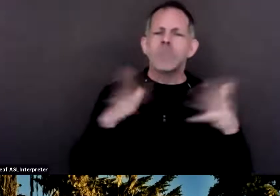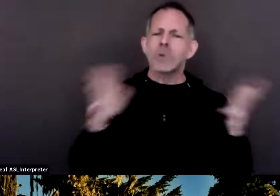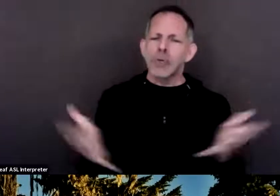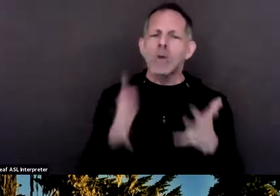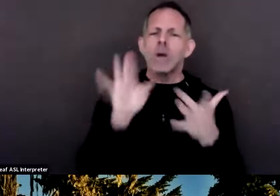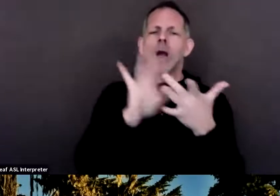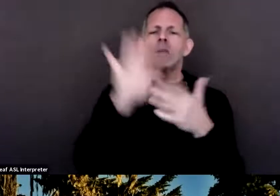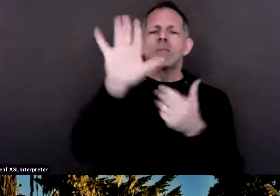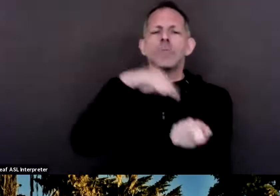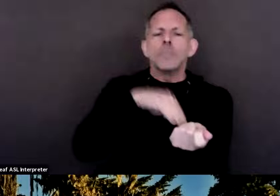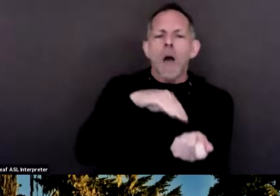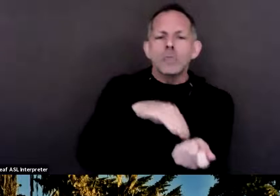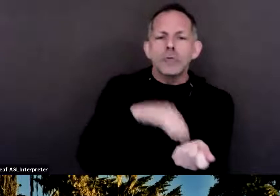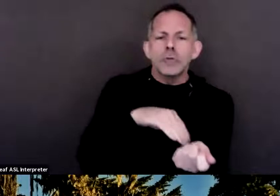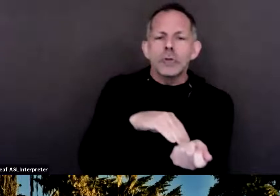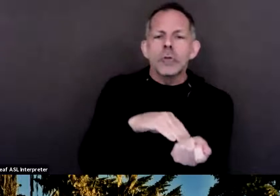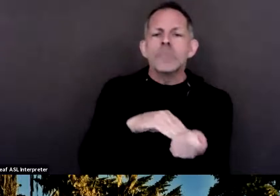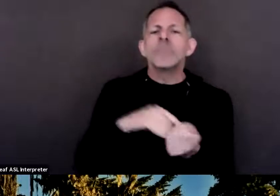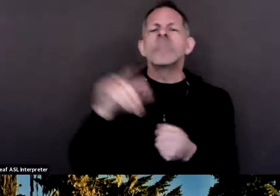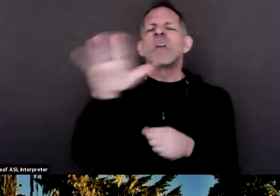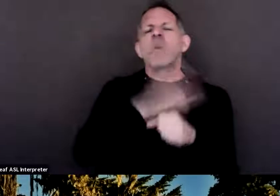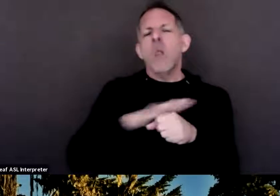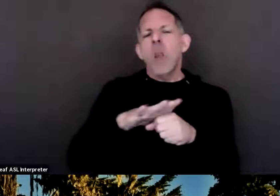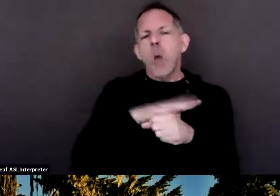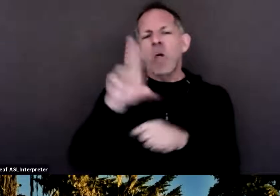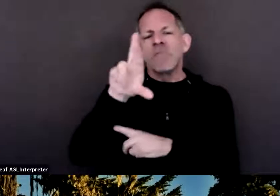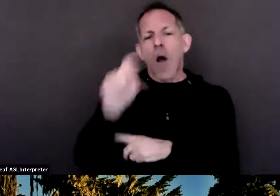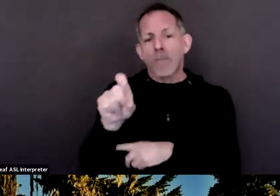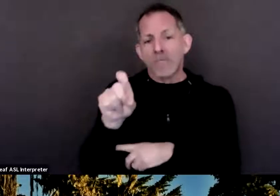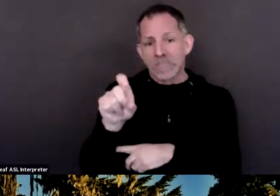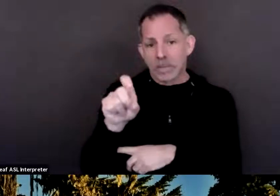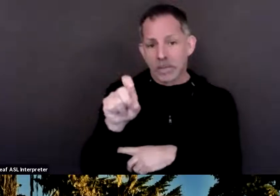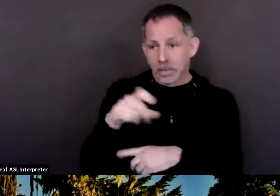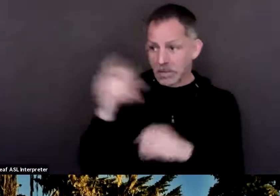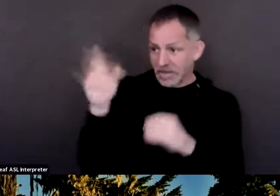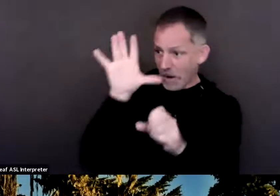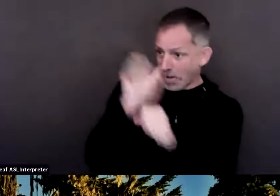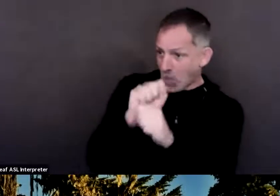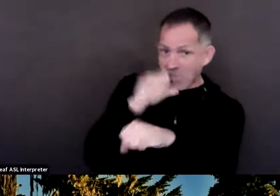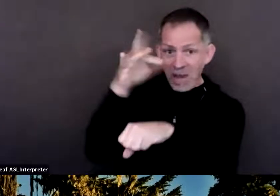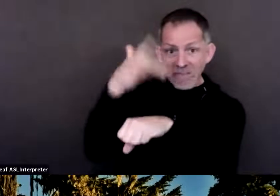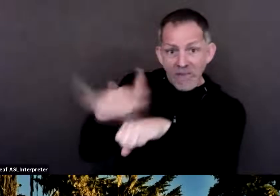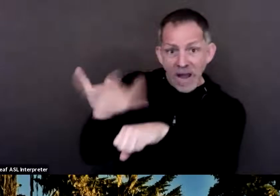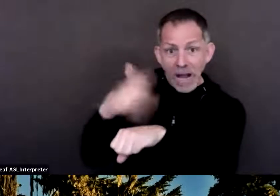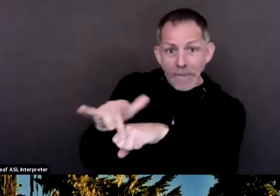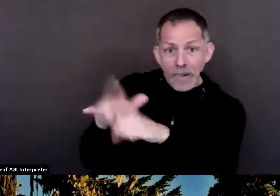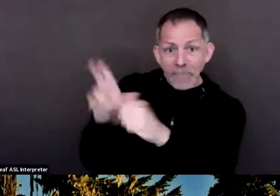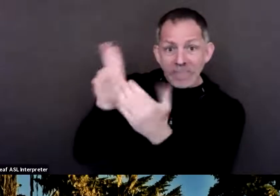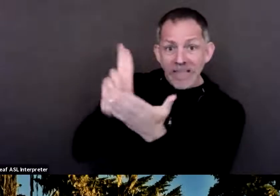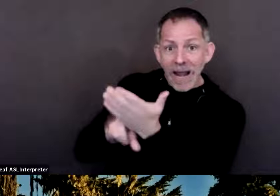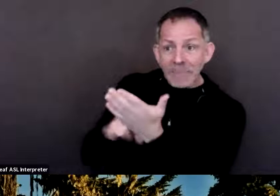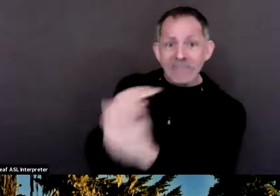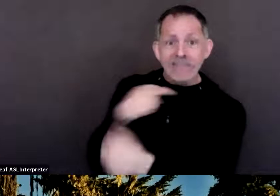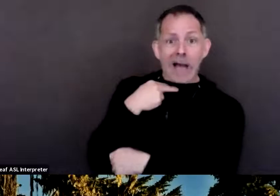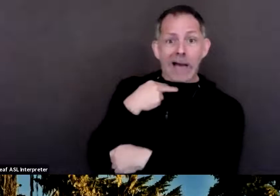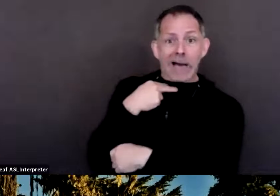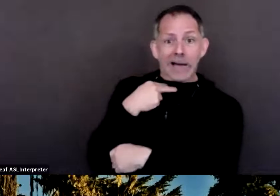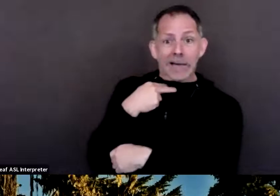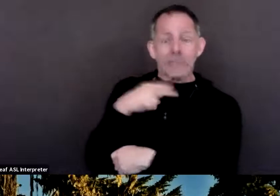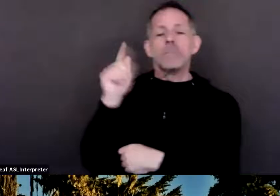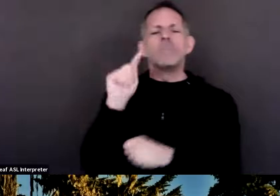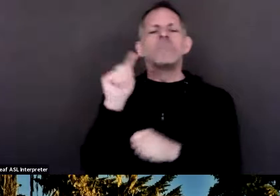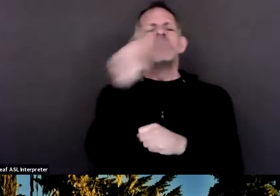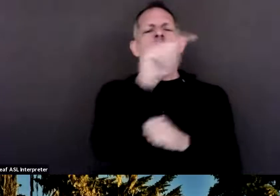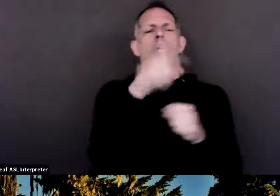local pharmacy. If there are no appointments, then please do sign up at one of our mass vaccination sites. So we want to take advantage of that